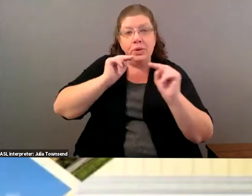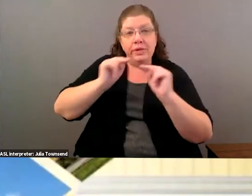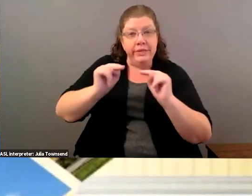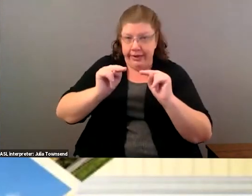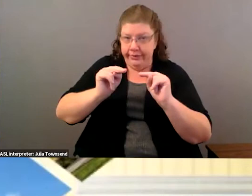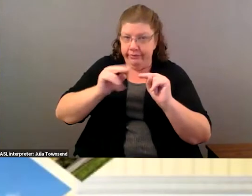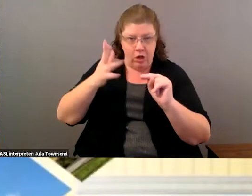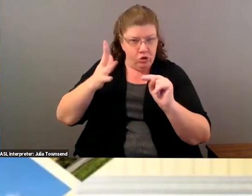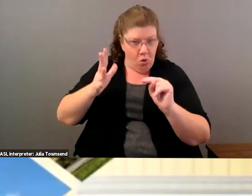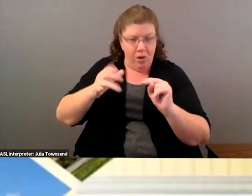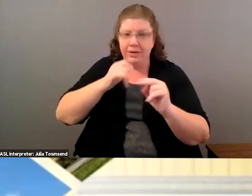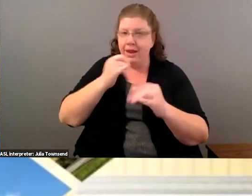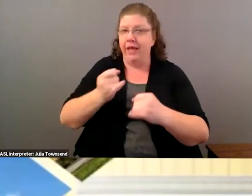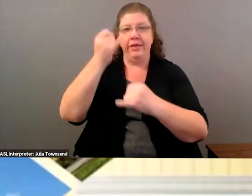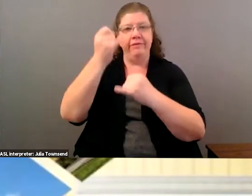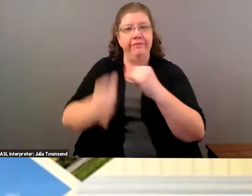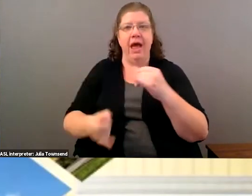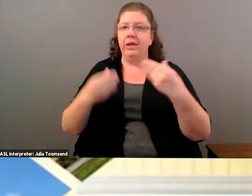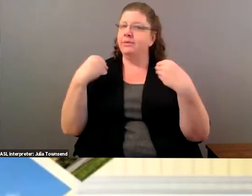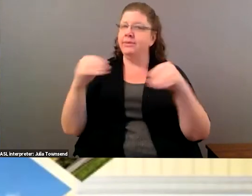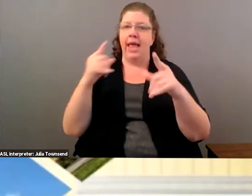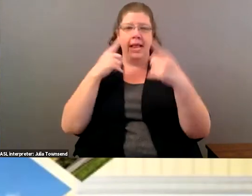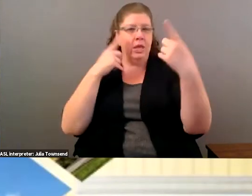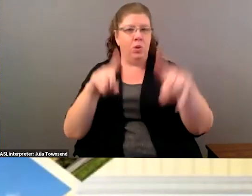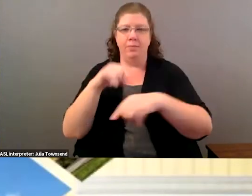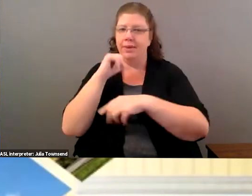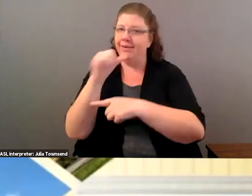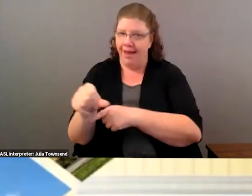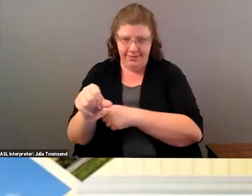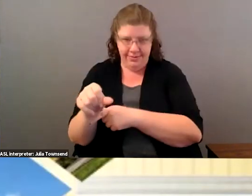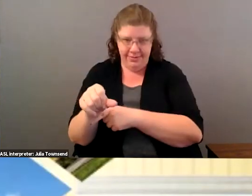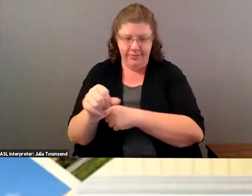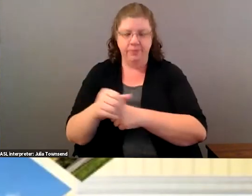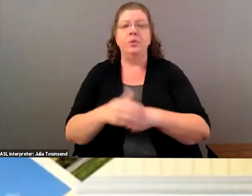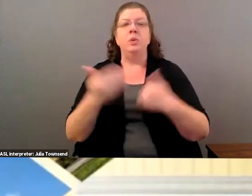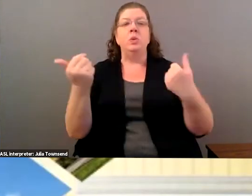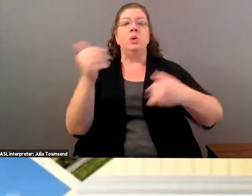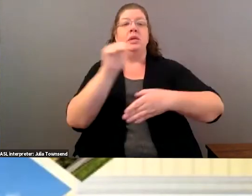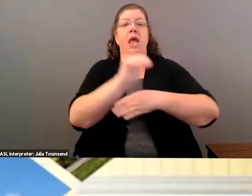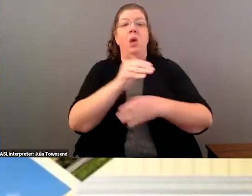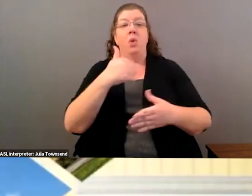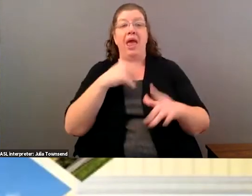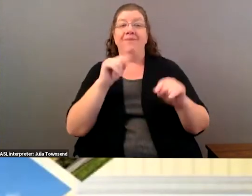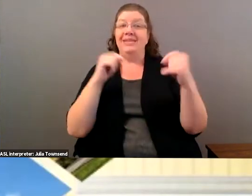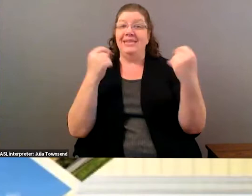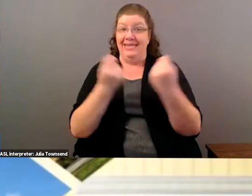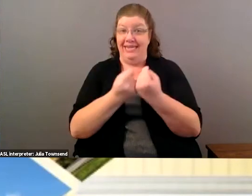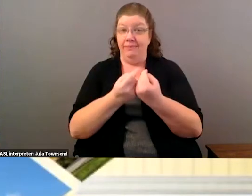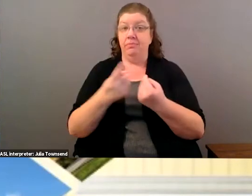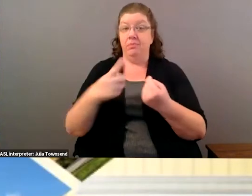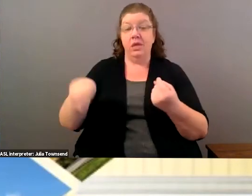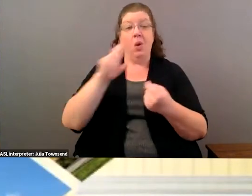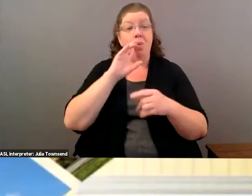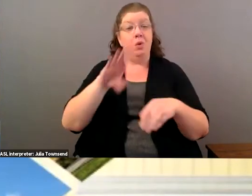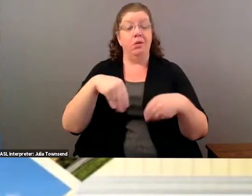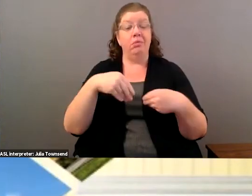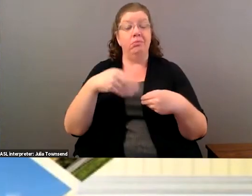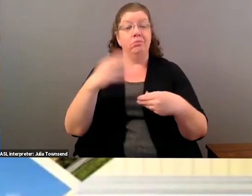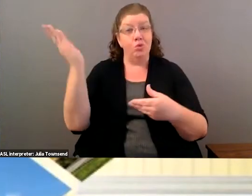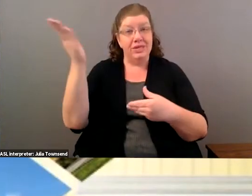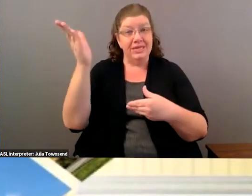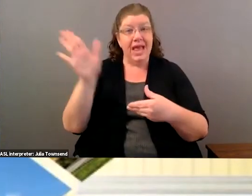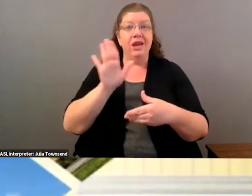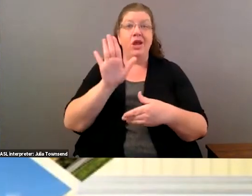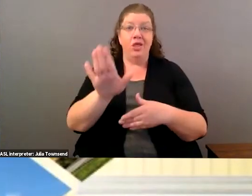not the final sale agreement. Tonight, we have a team that will present their plans for